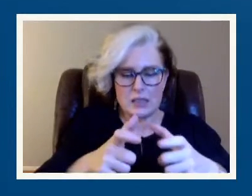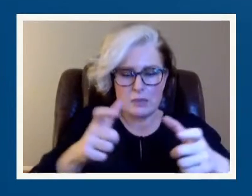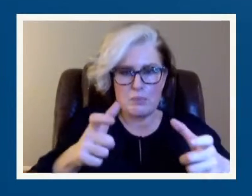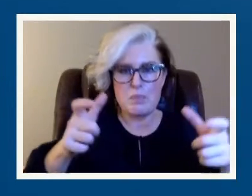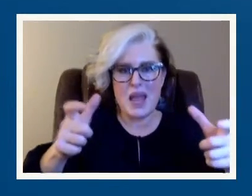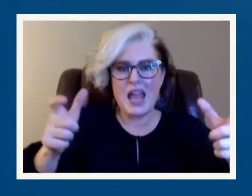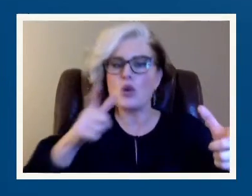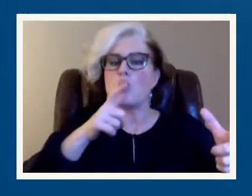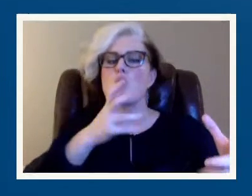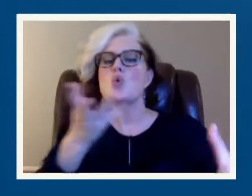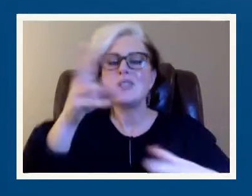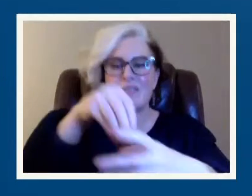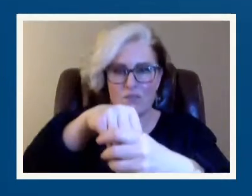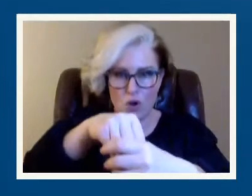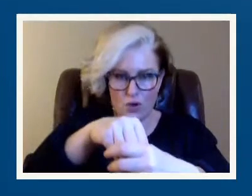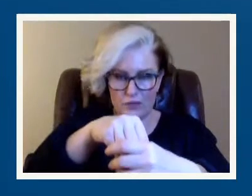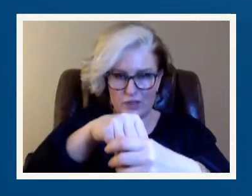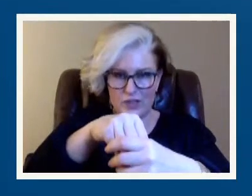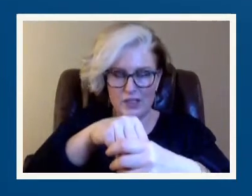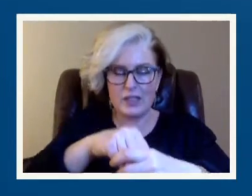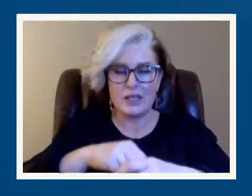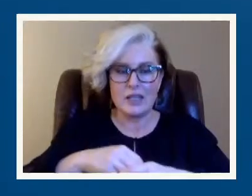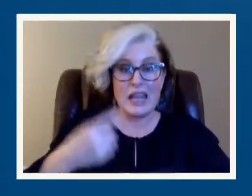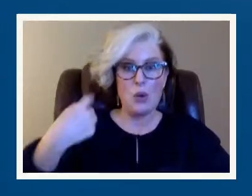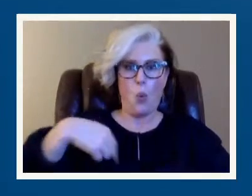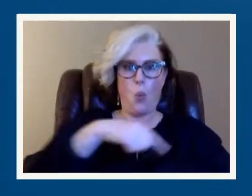included in we the people.